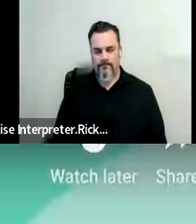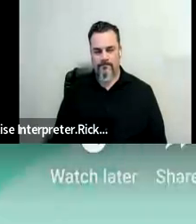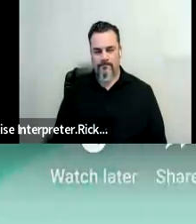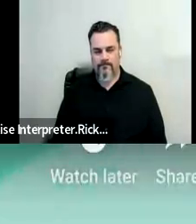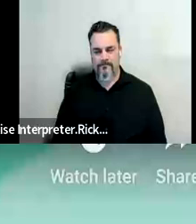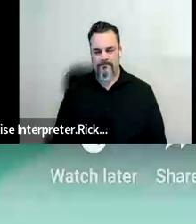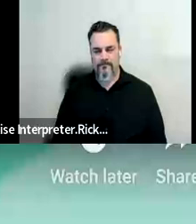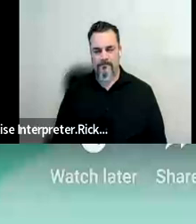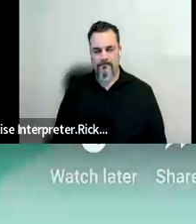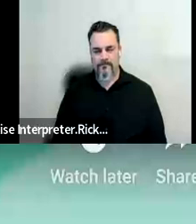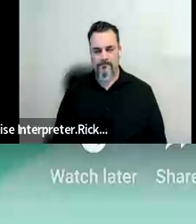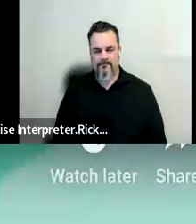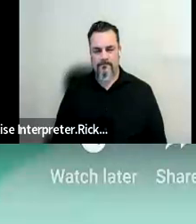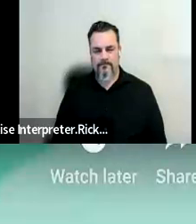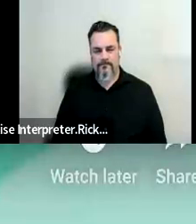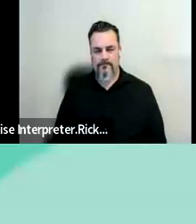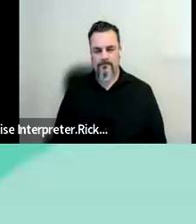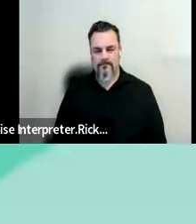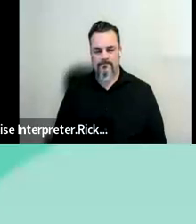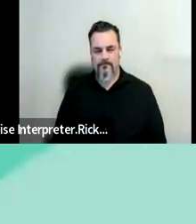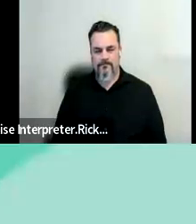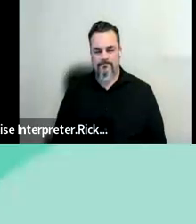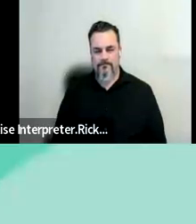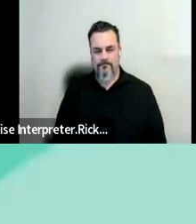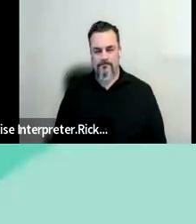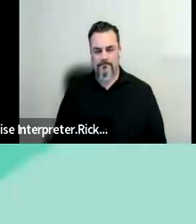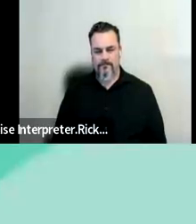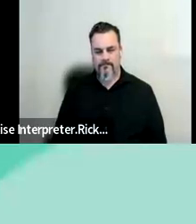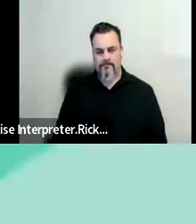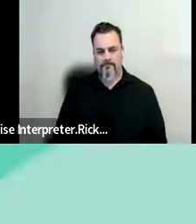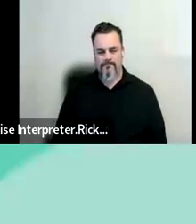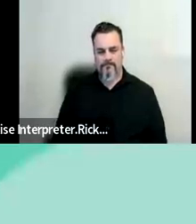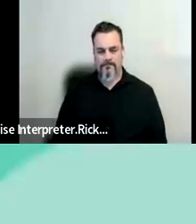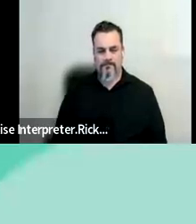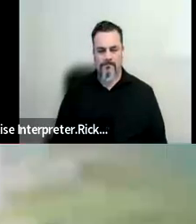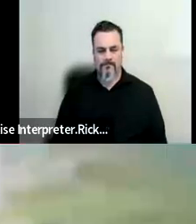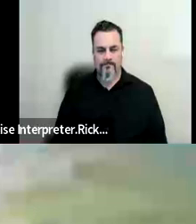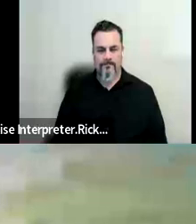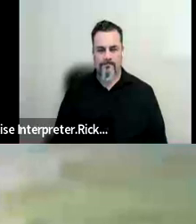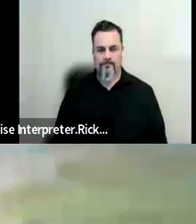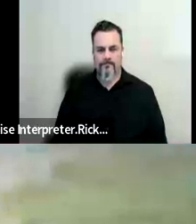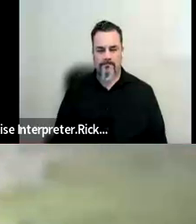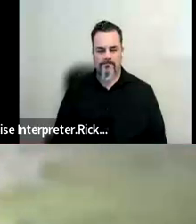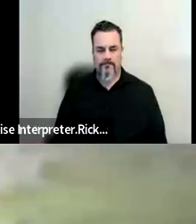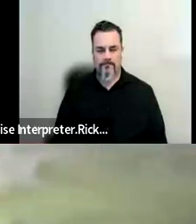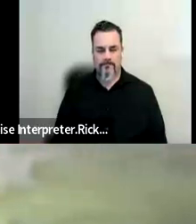both a socially constructed identity And also an identity that people choose and even celebrate.